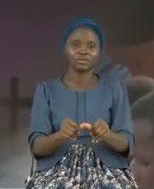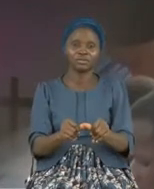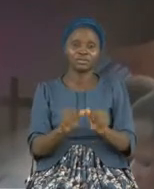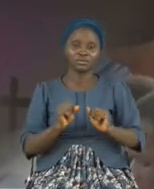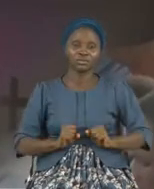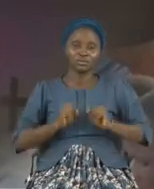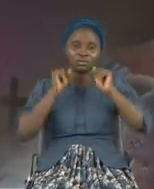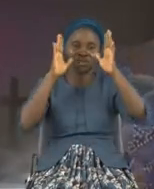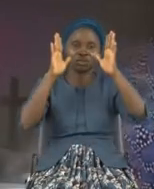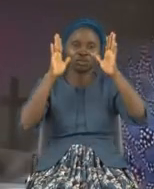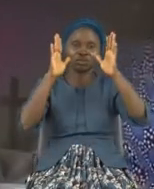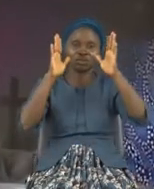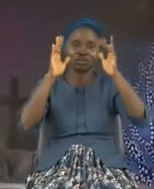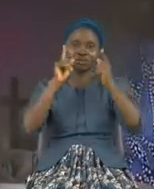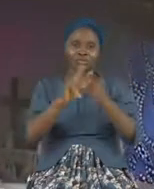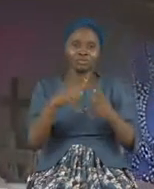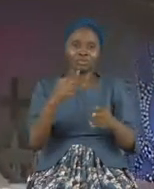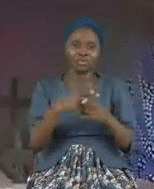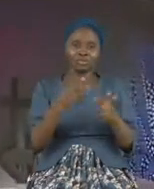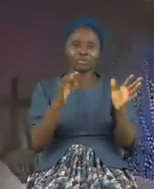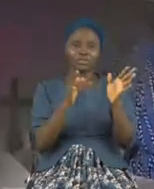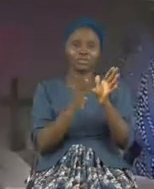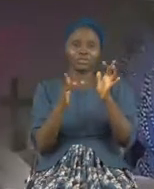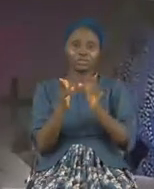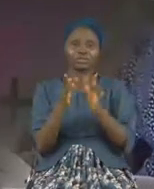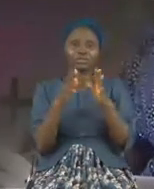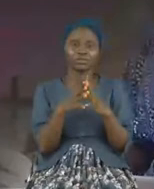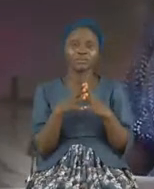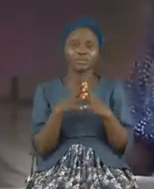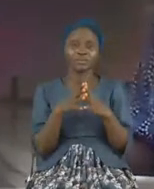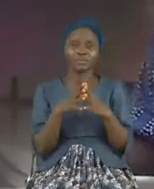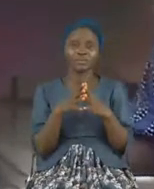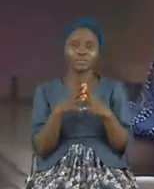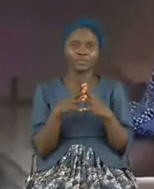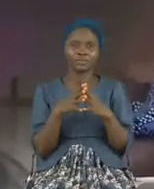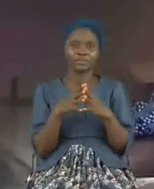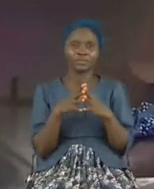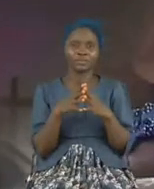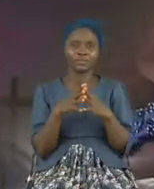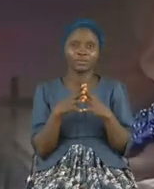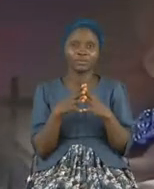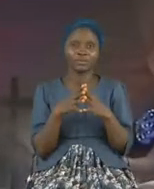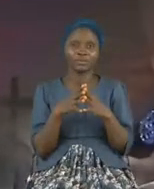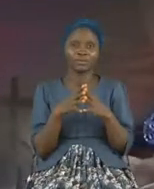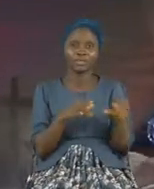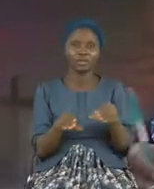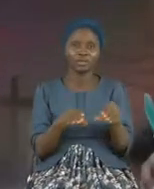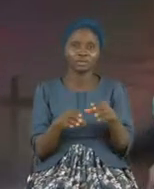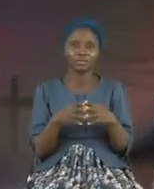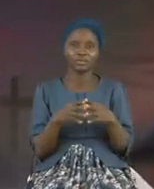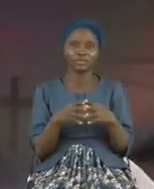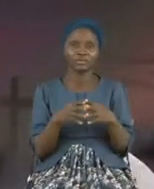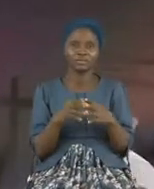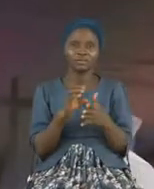commitment to the name of Jesus. Acts chapter